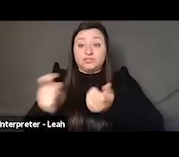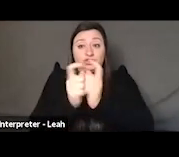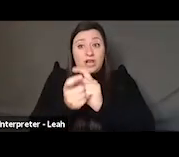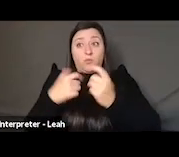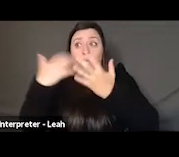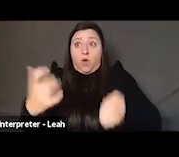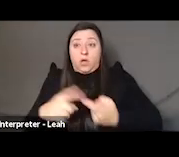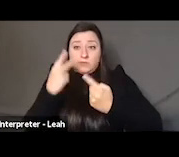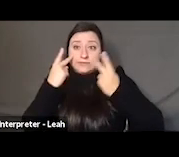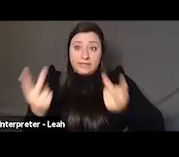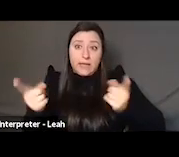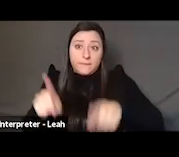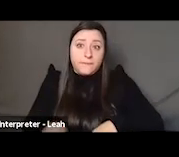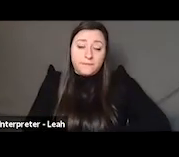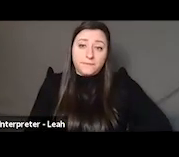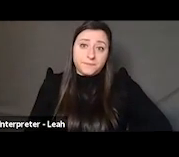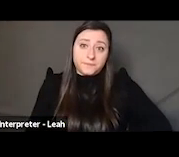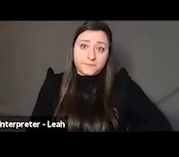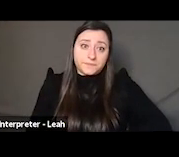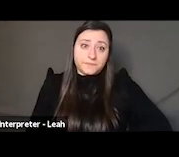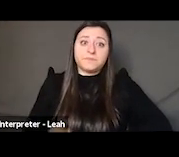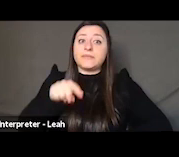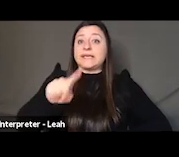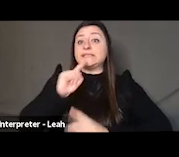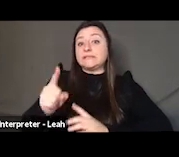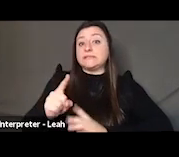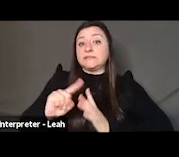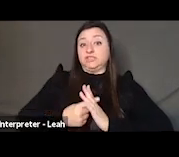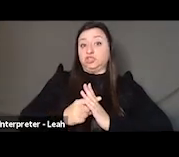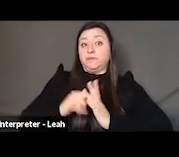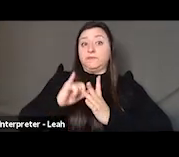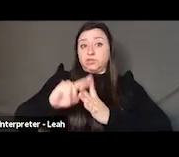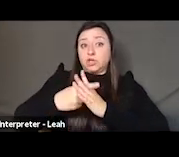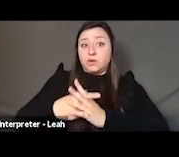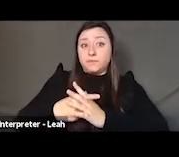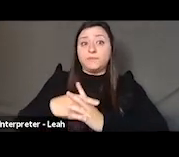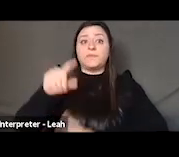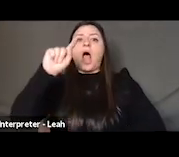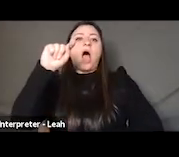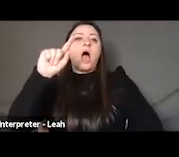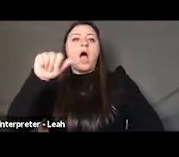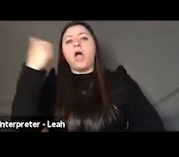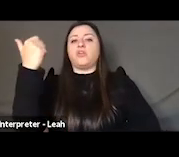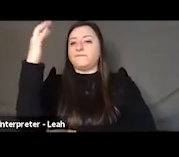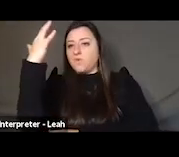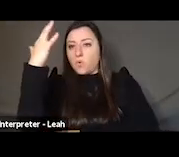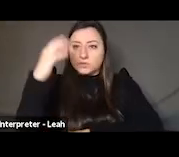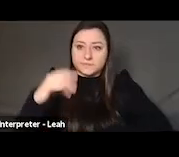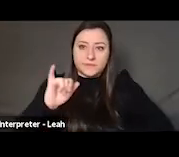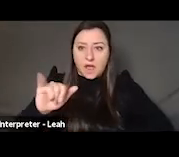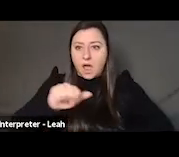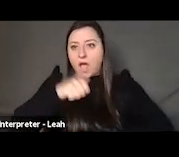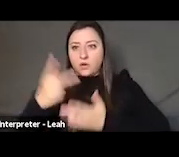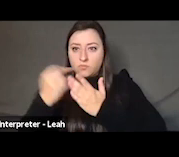So this is the initiative that we started, The Other Forest, a nature-based tool for ecological and social regeneration in cities. And the idea is